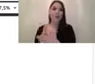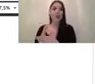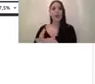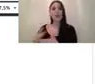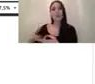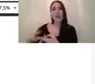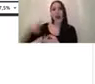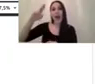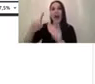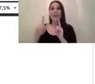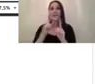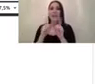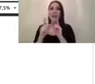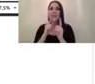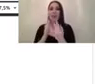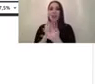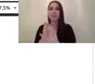throughput.